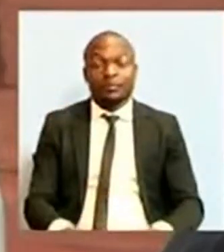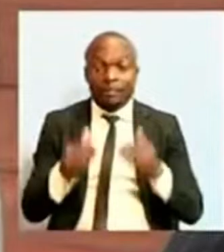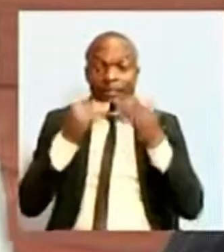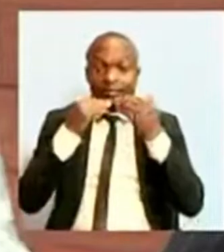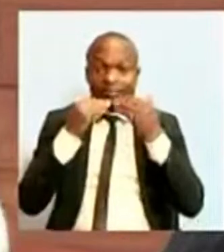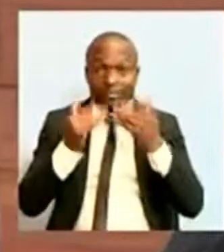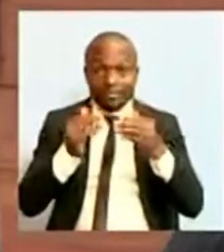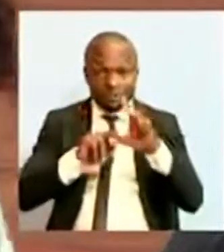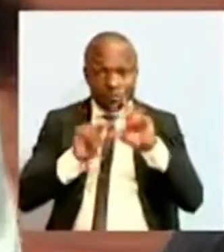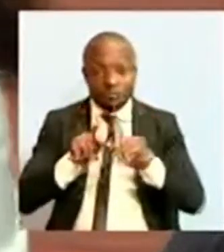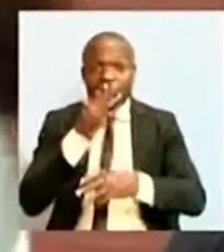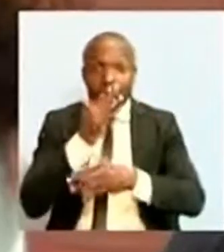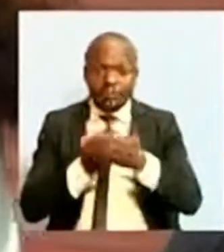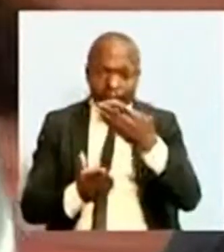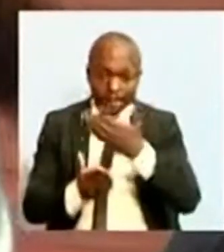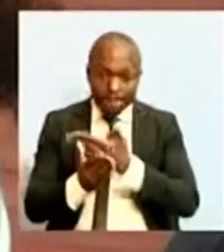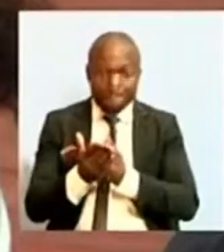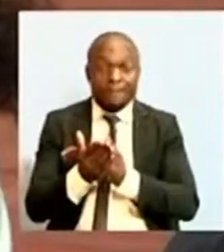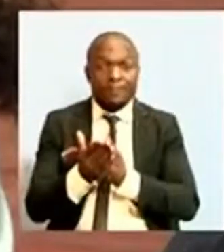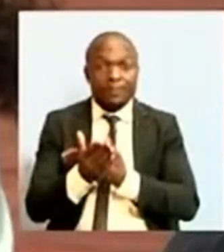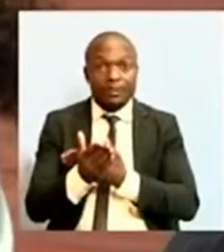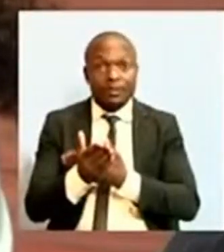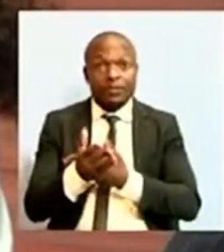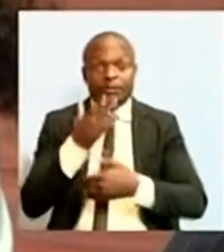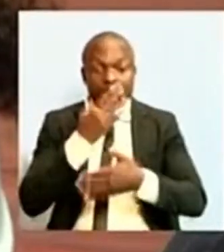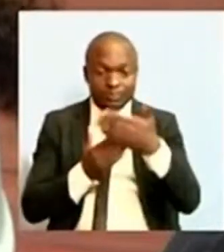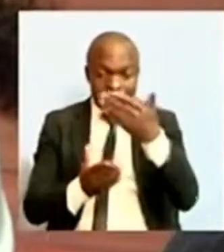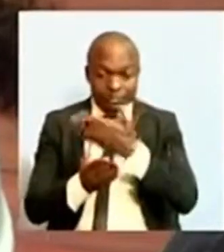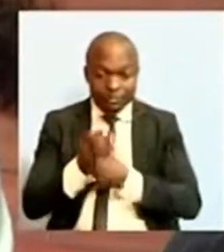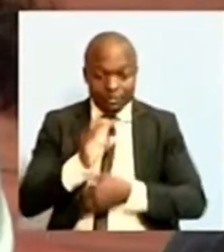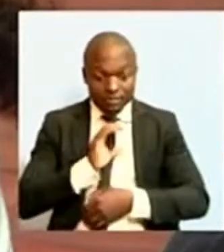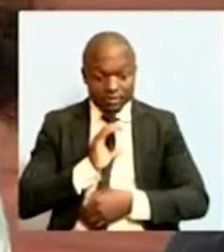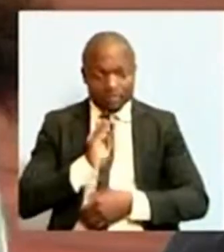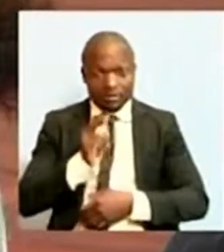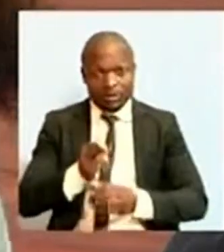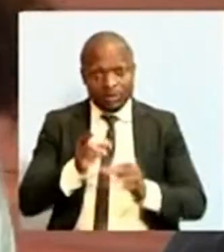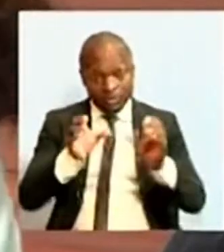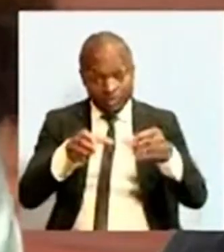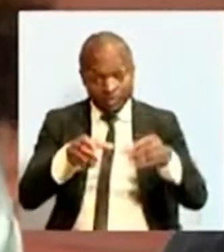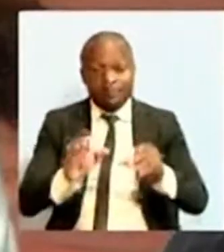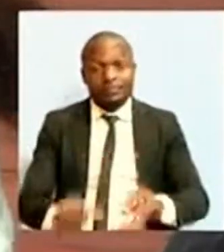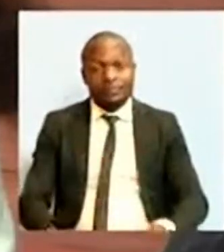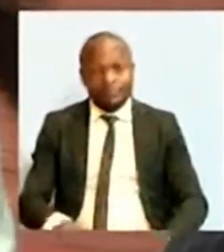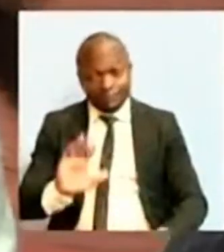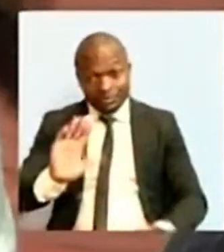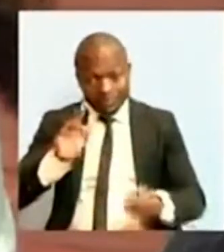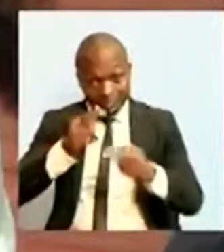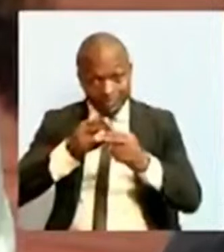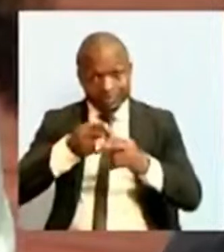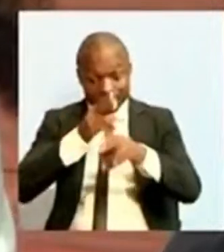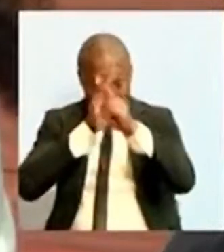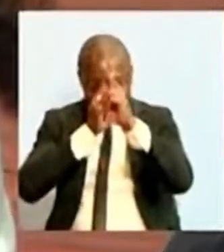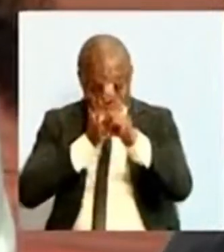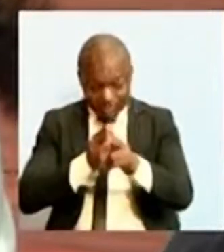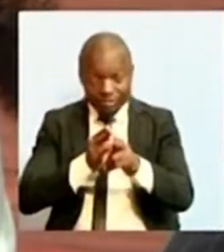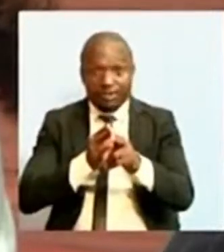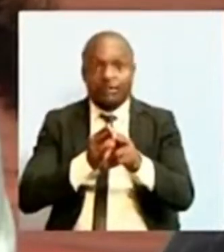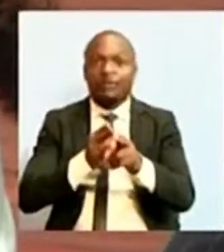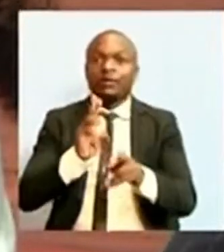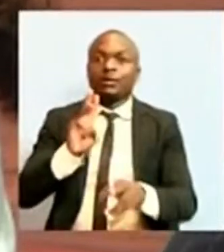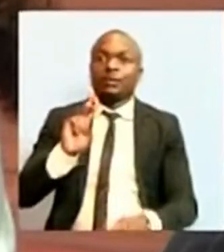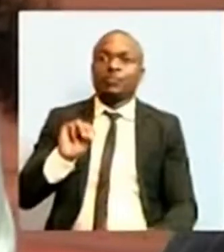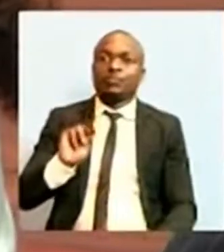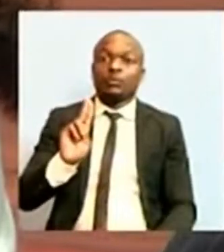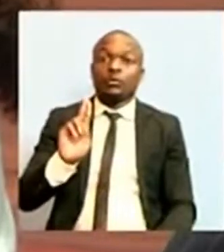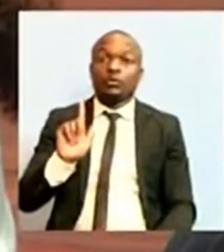Thank you, Chair. Good morning. Good morning, Chilelabombo Town Council. My name is Honorable Kampamba Mlenga. I